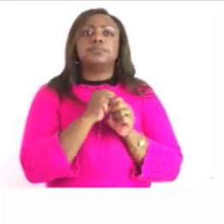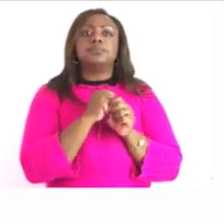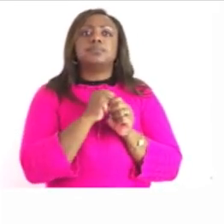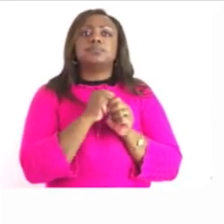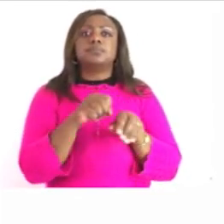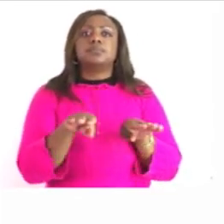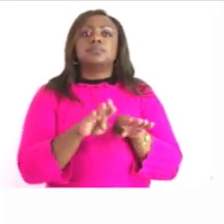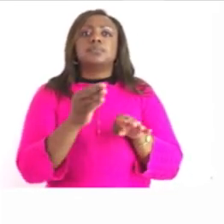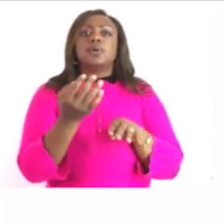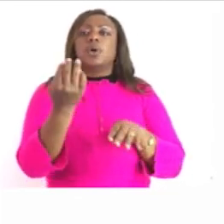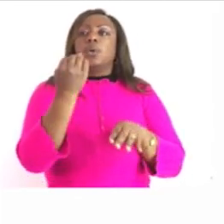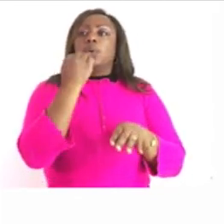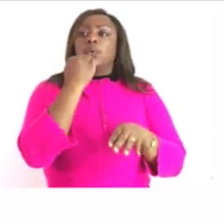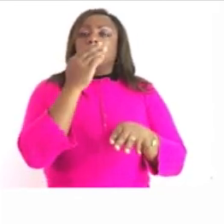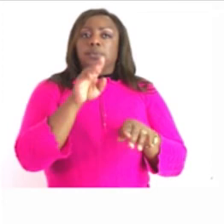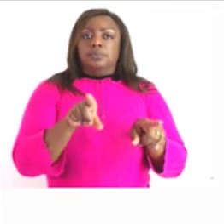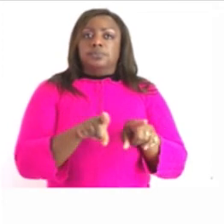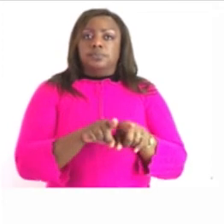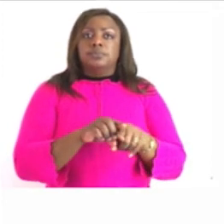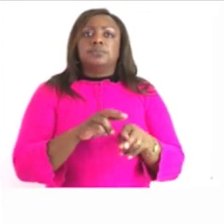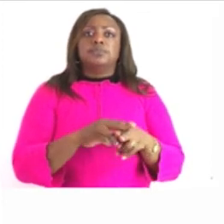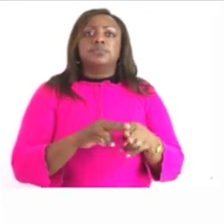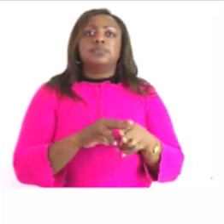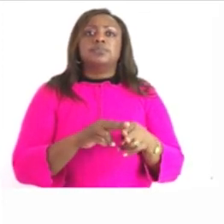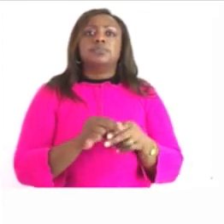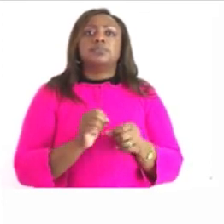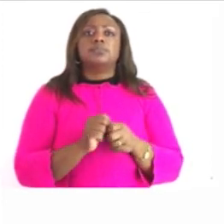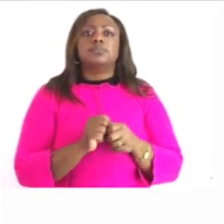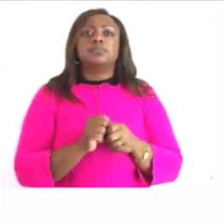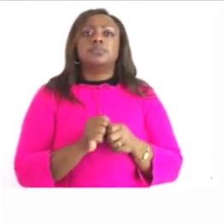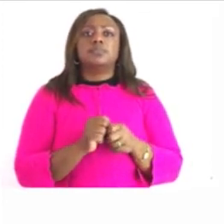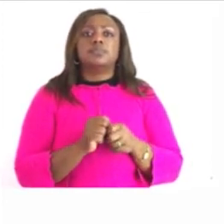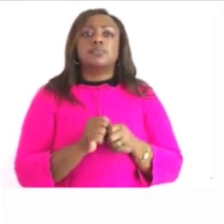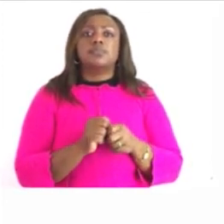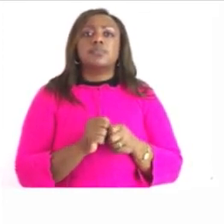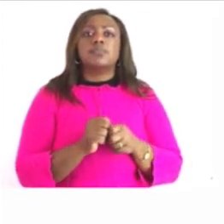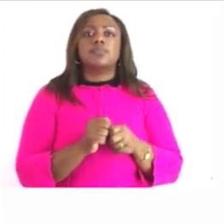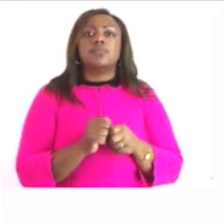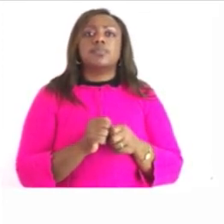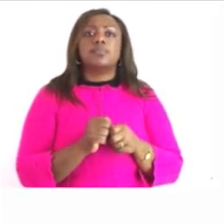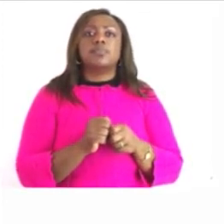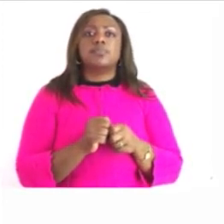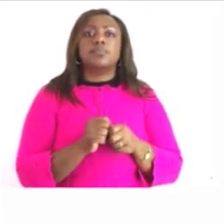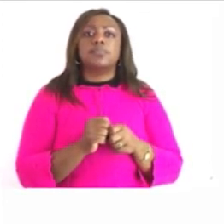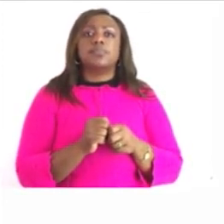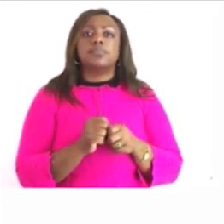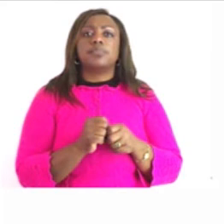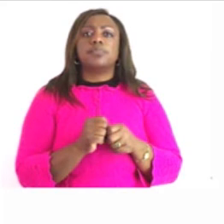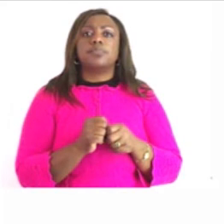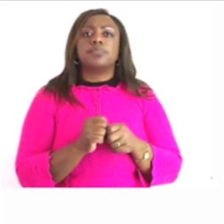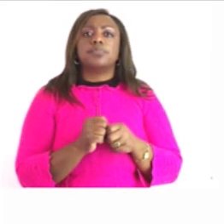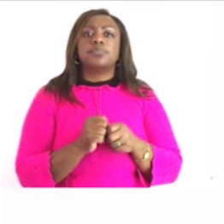know it, is the one that we are using when we speak. Right now, when I'm speaking, I have to use my mouth. That's one of the parts that we use to breathe.